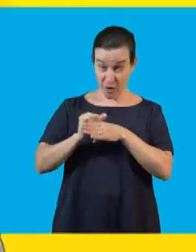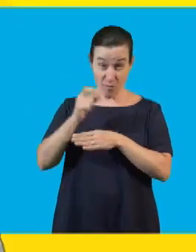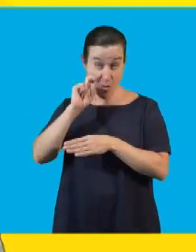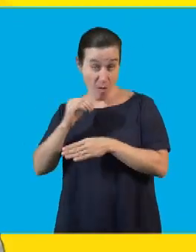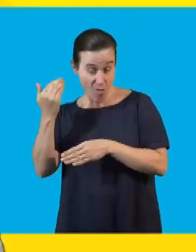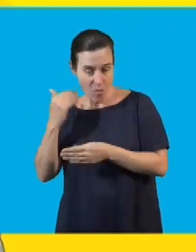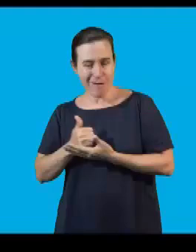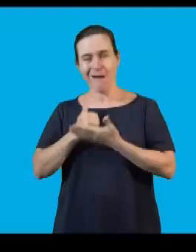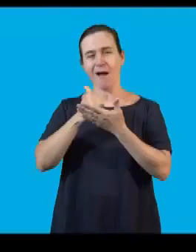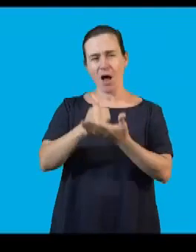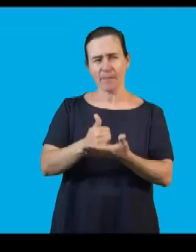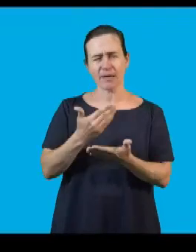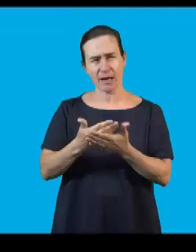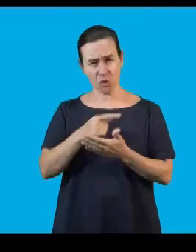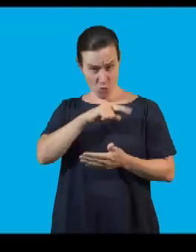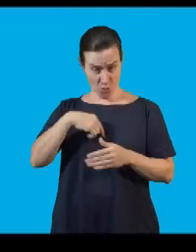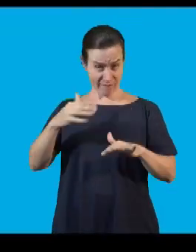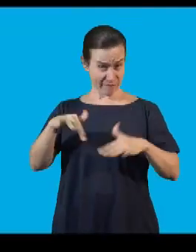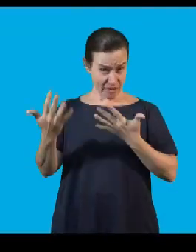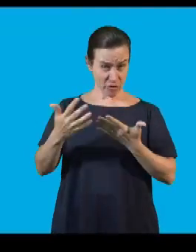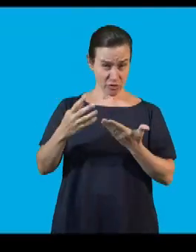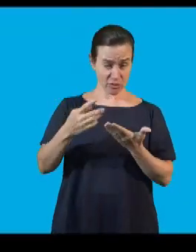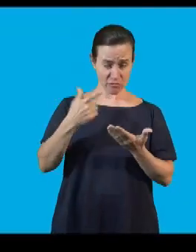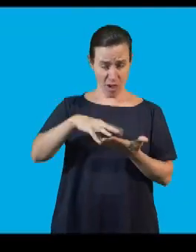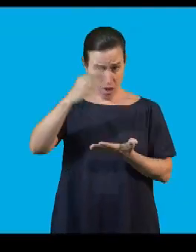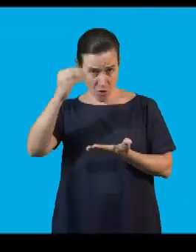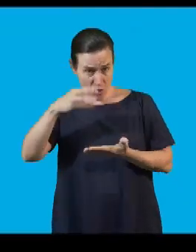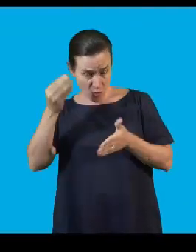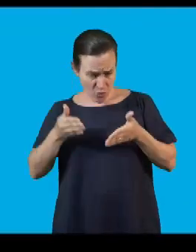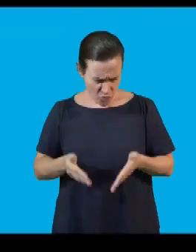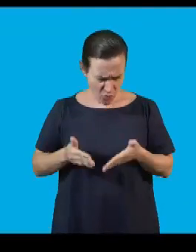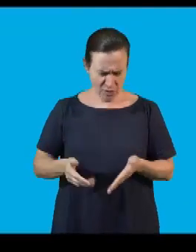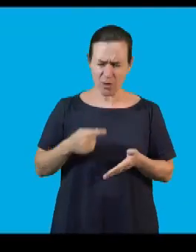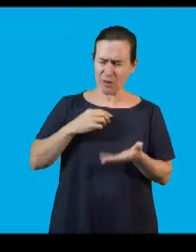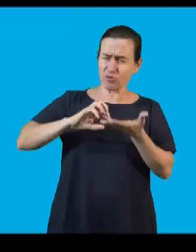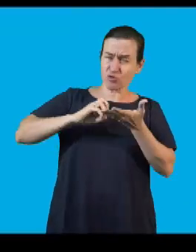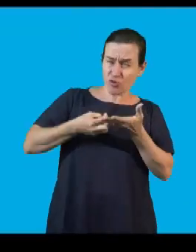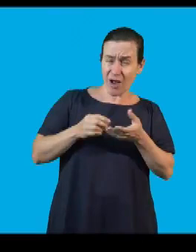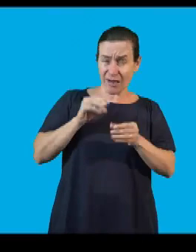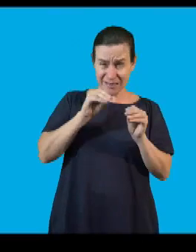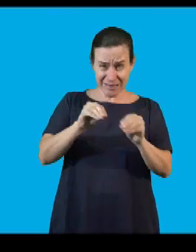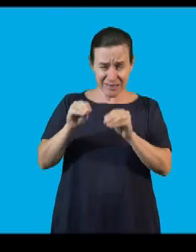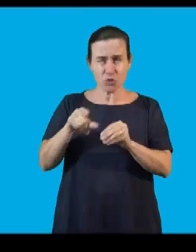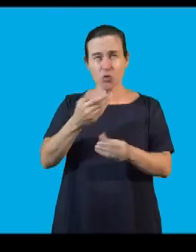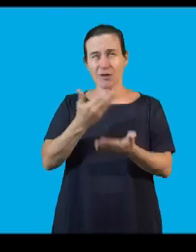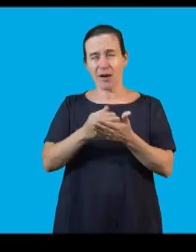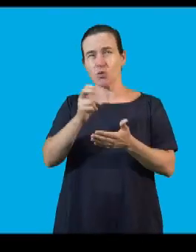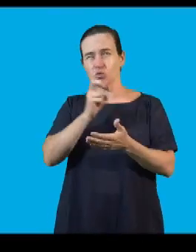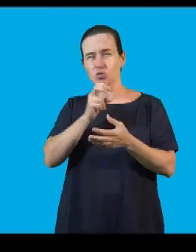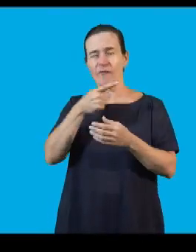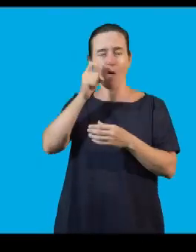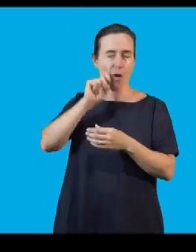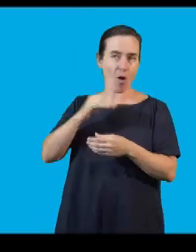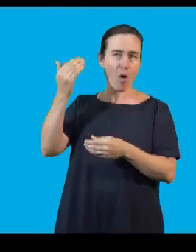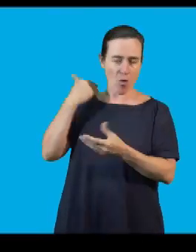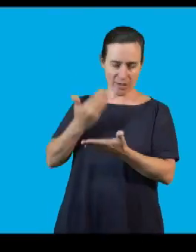with past question papers allows you to put whatever we've discussed in the lesson and whatever we try to convey, you'll be able to